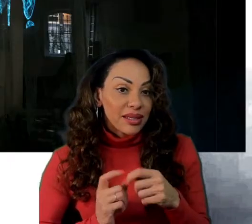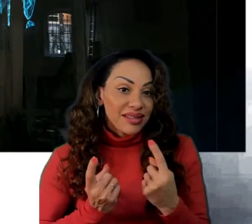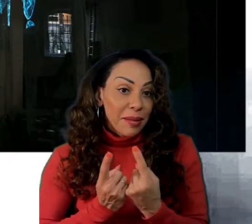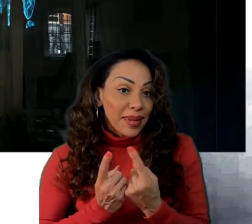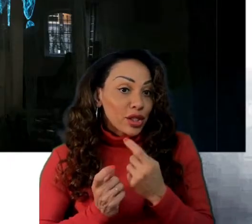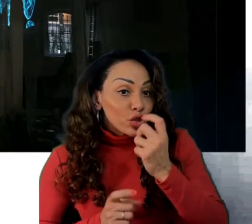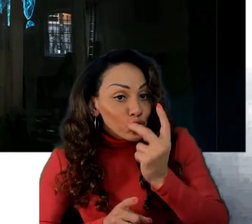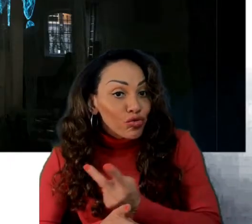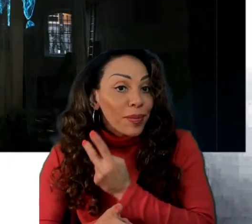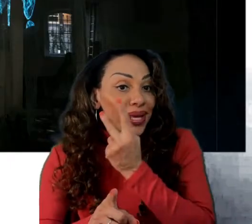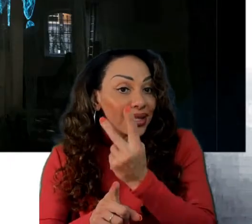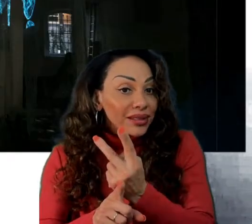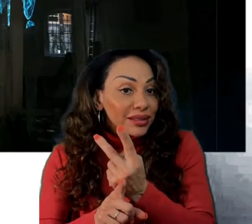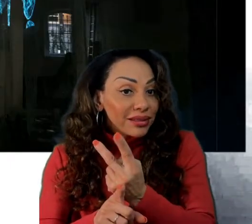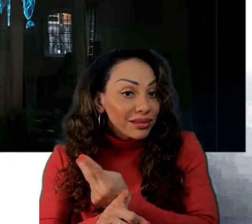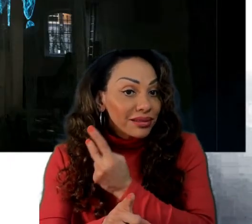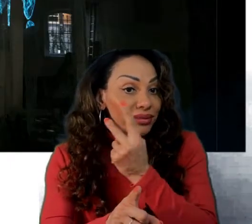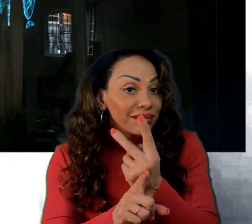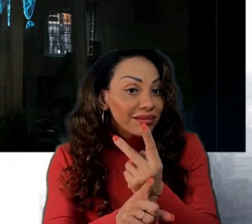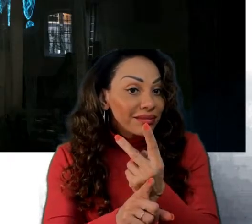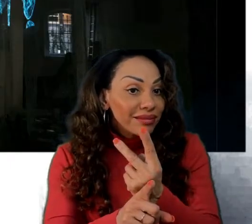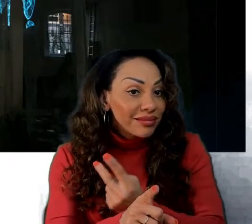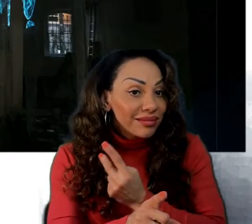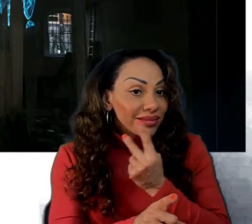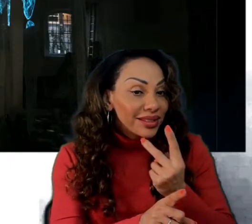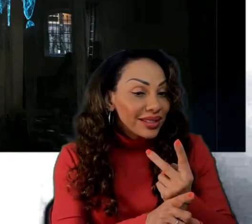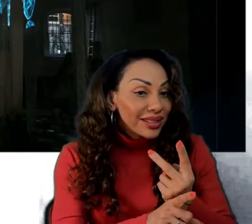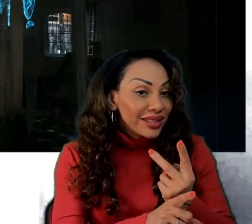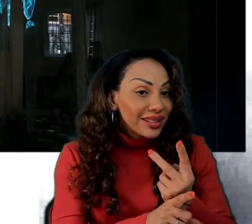and work around some of those kind of